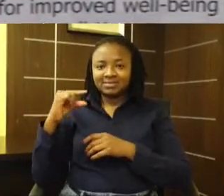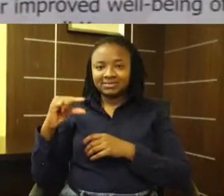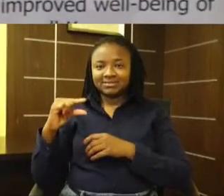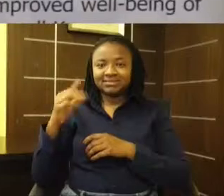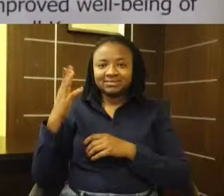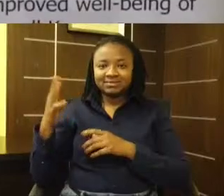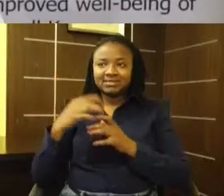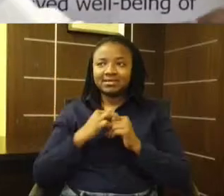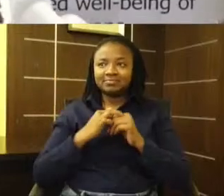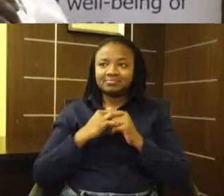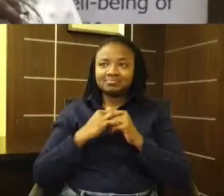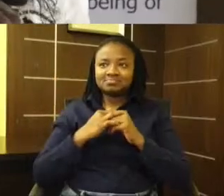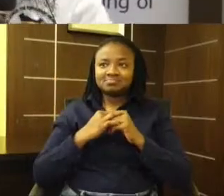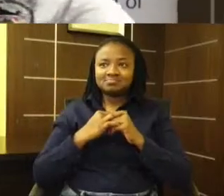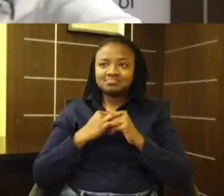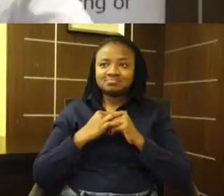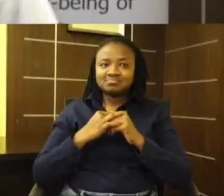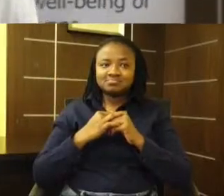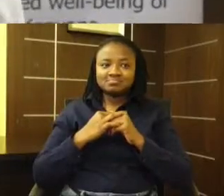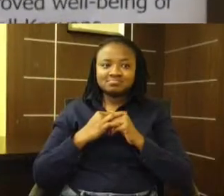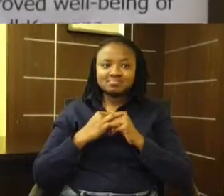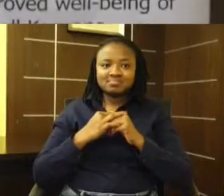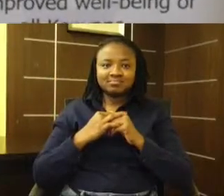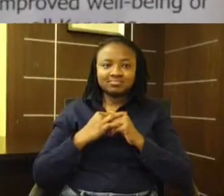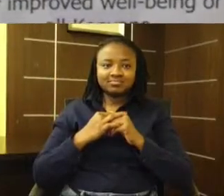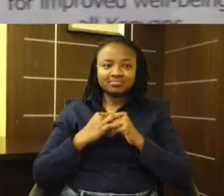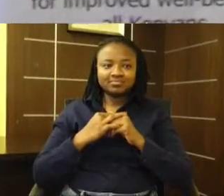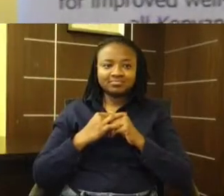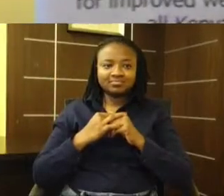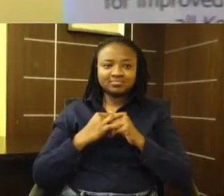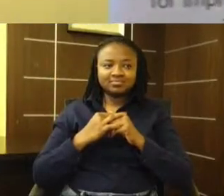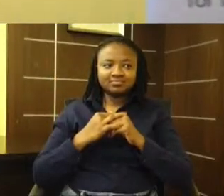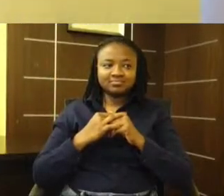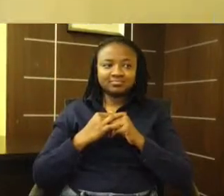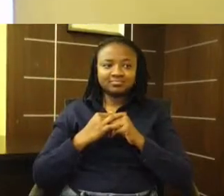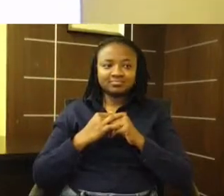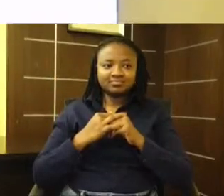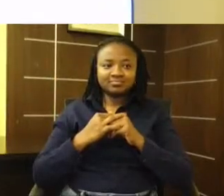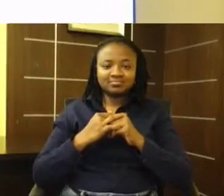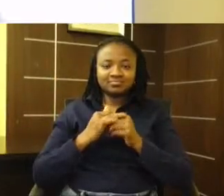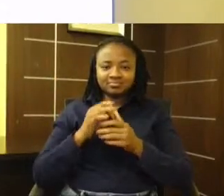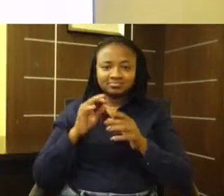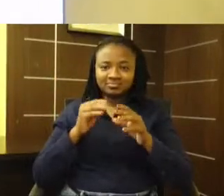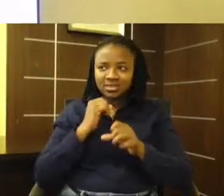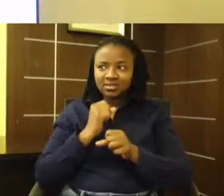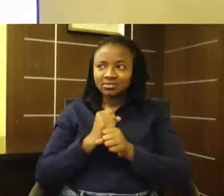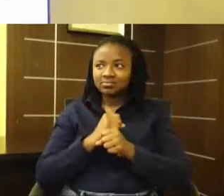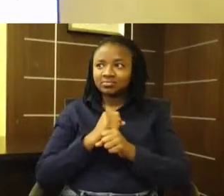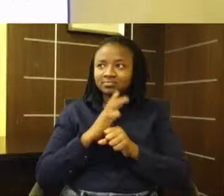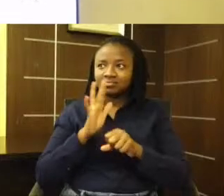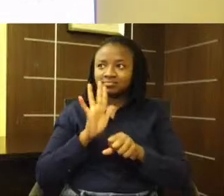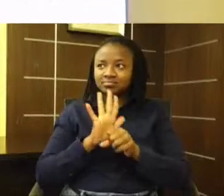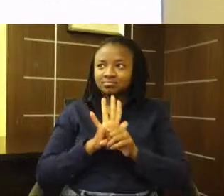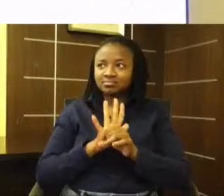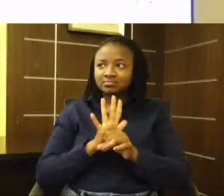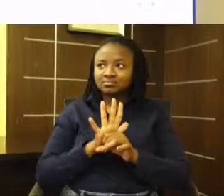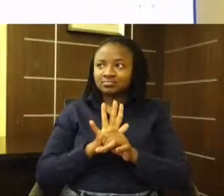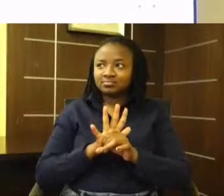to do a lot of, that is Awaina, the office of Kavota. They had to do a lot of